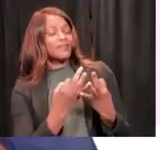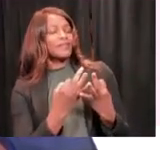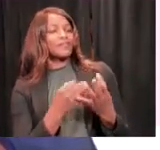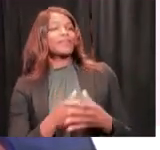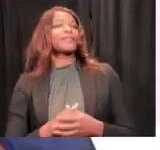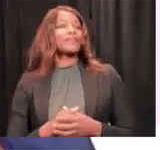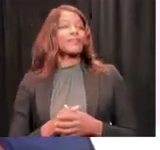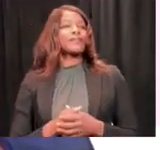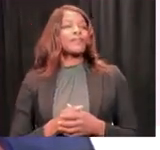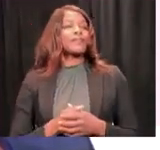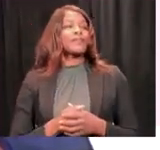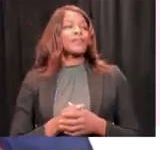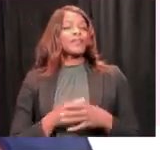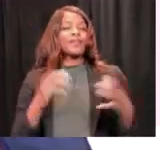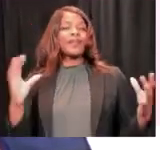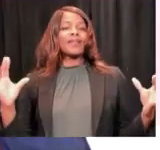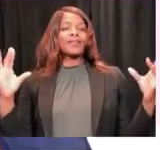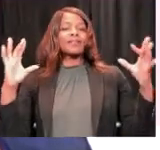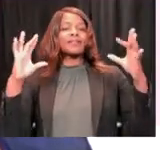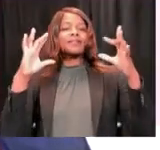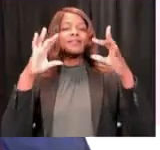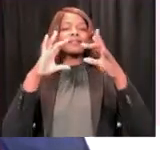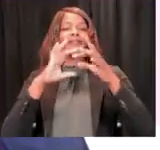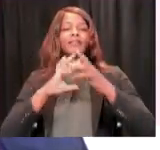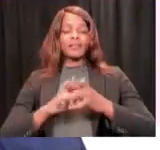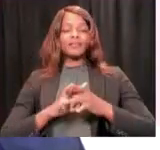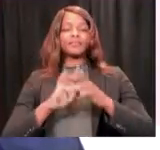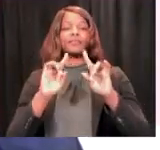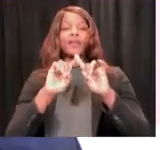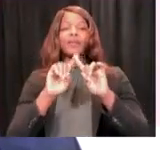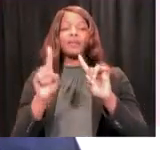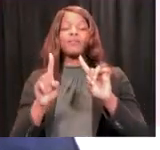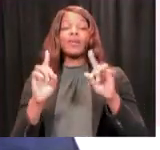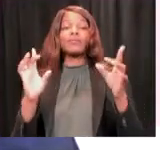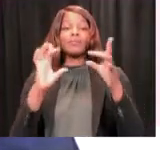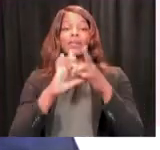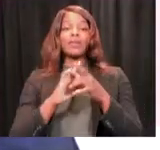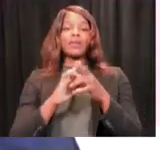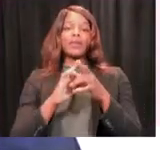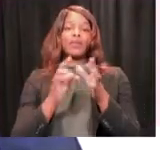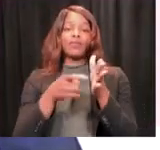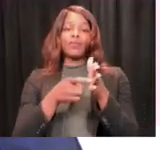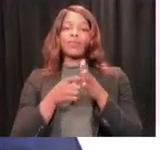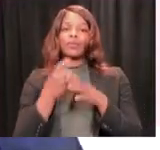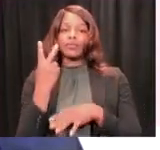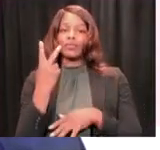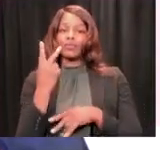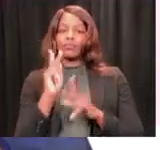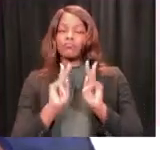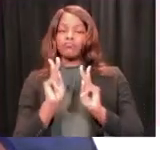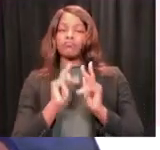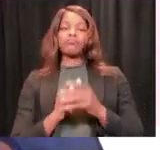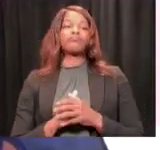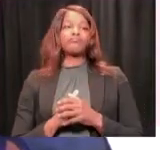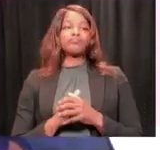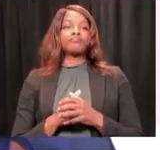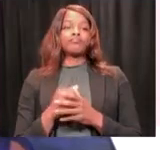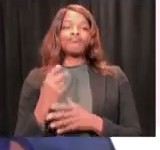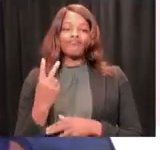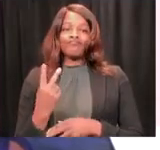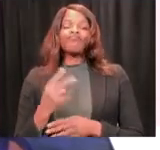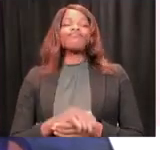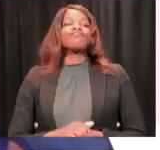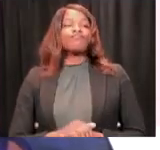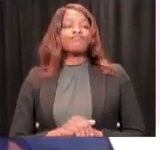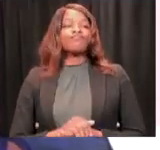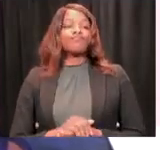Joseph reconciles with them. Now, reconciliation requires two people. God, I don't think God ever wants us to put ourselves in a